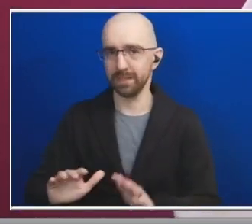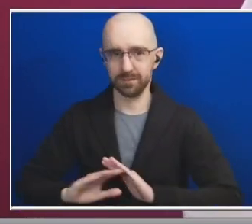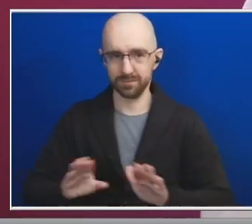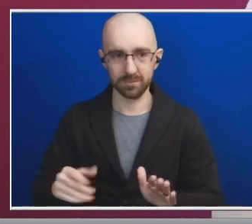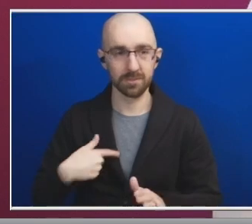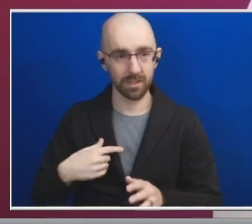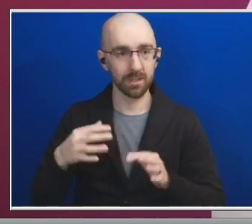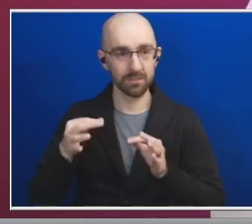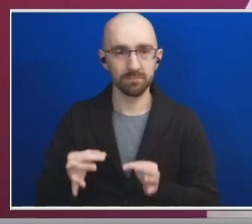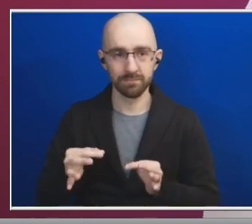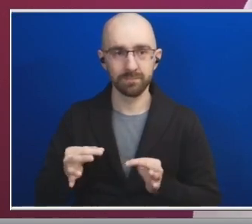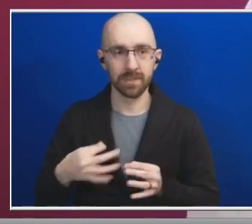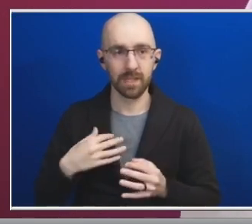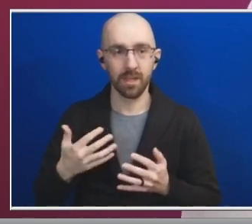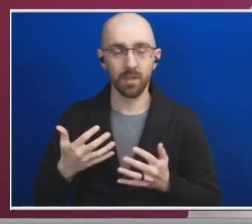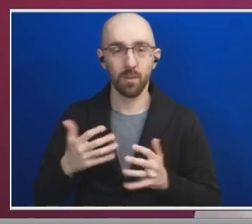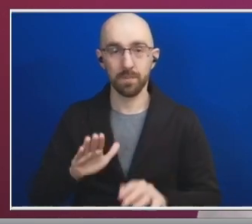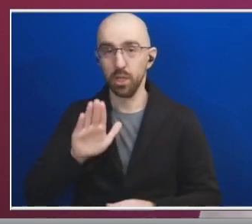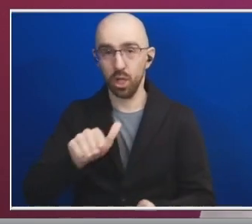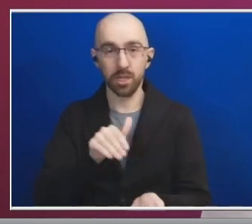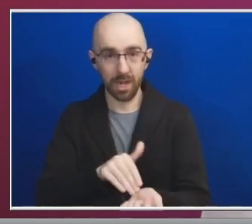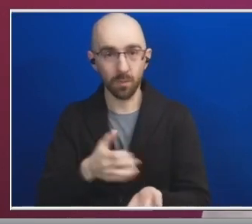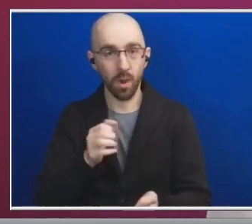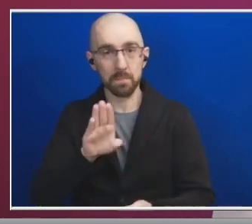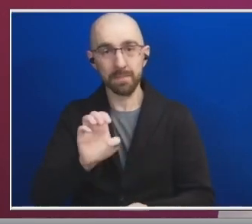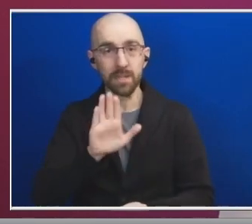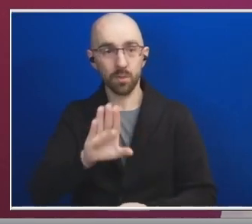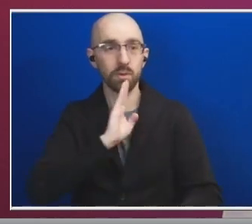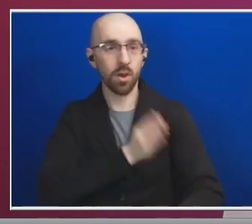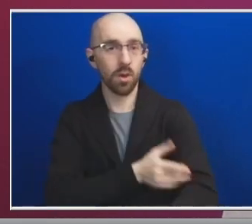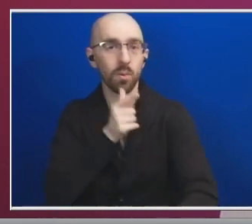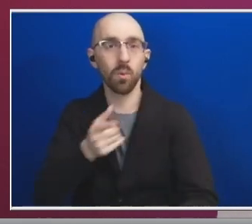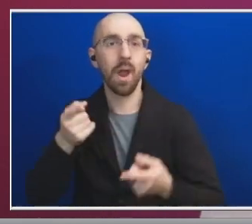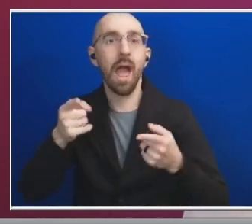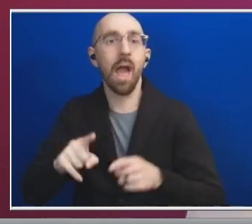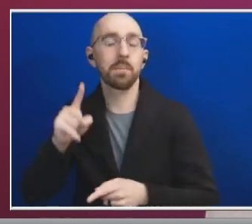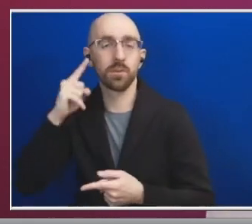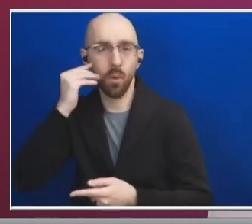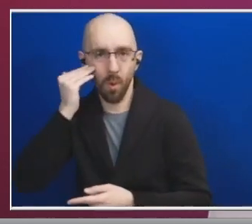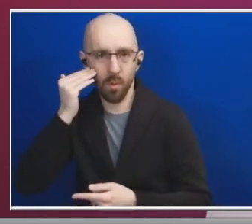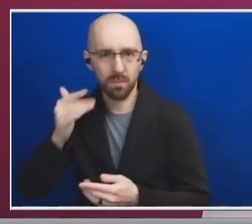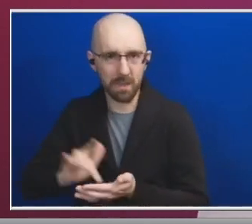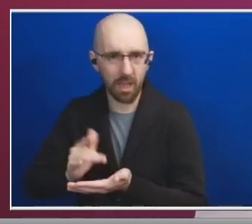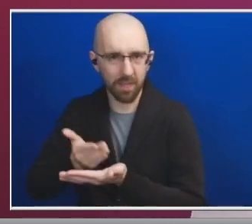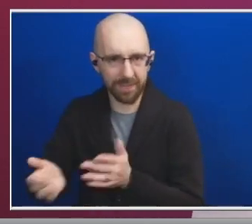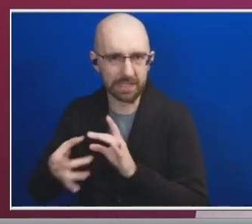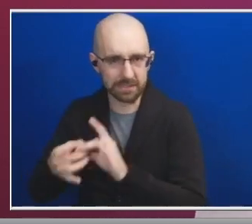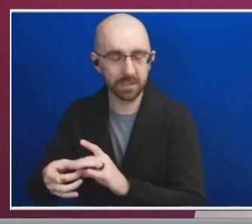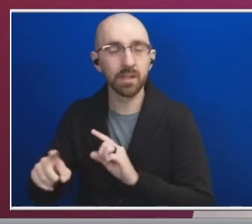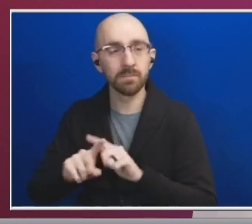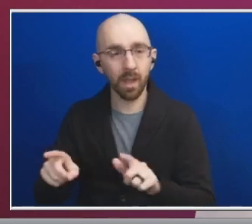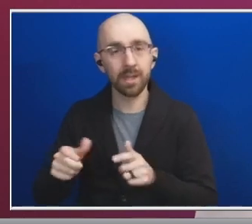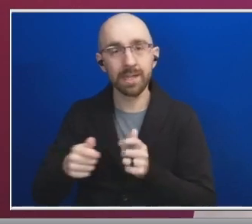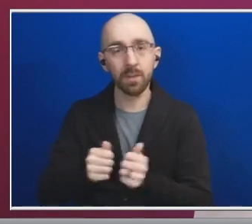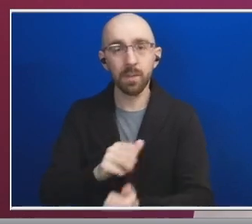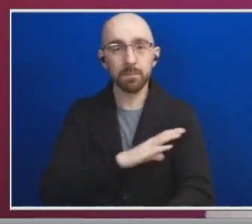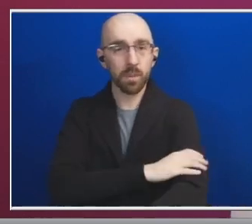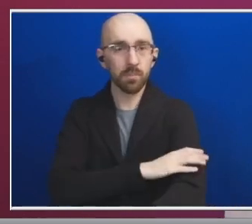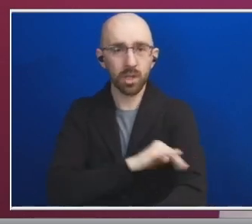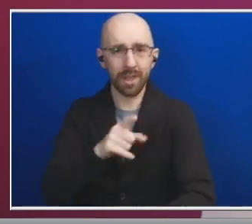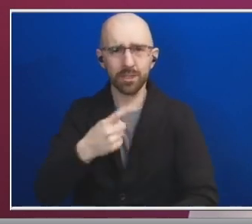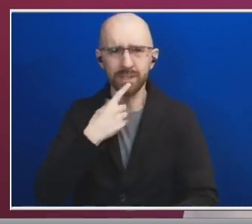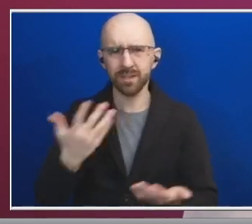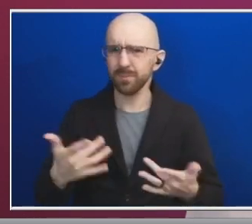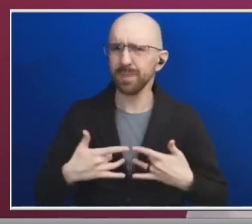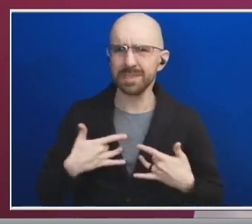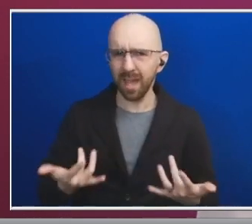want to be your doctor. I want to be your daughter who happens to know some medical things. Yeah. But dealing with her blood pressure is like, she's like, what's going on? You know, am I having